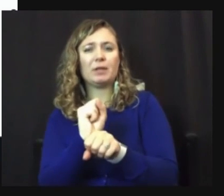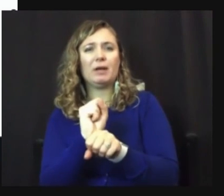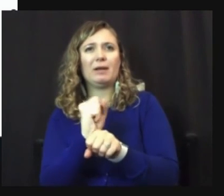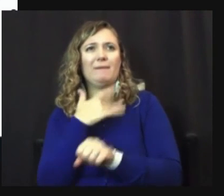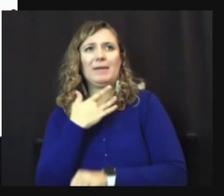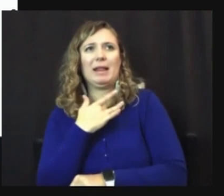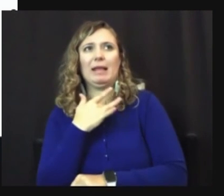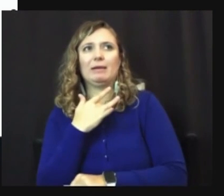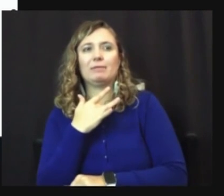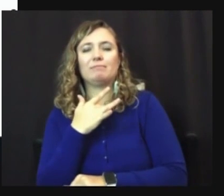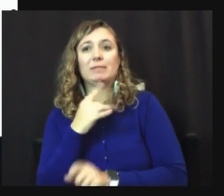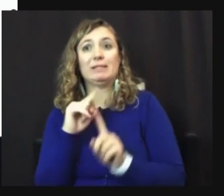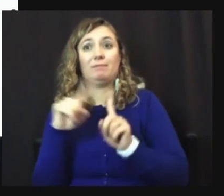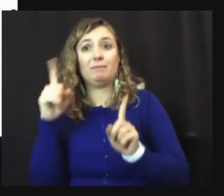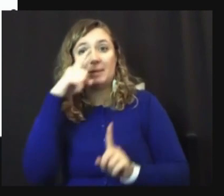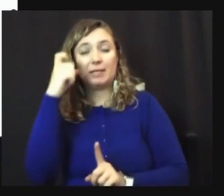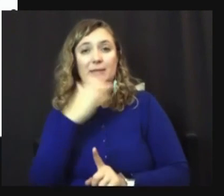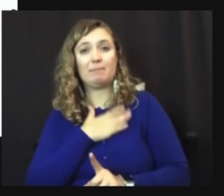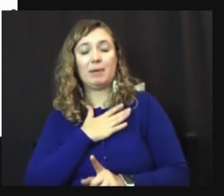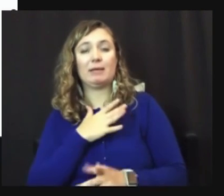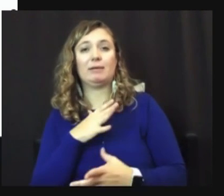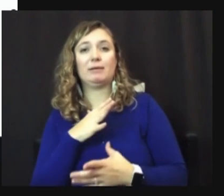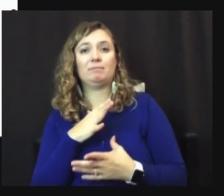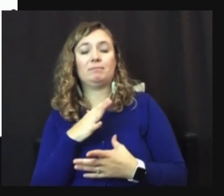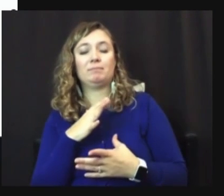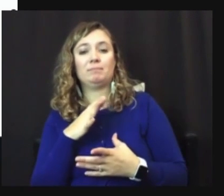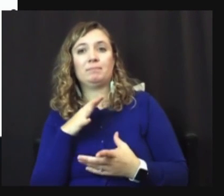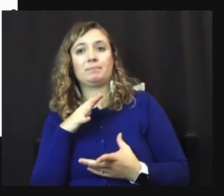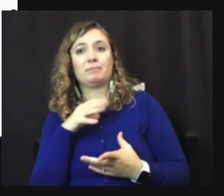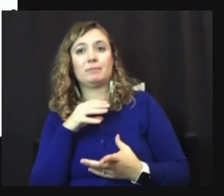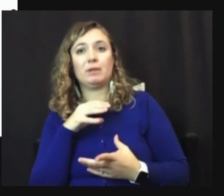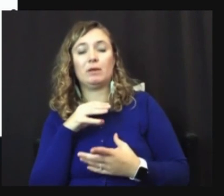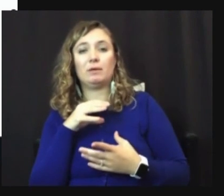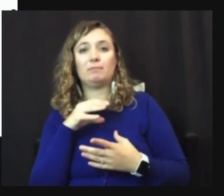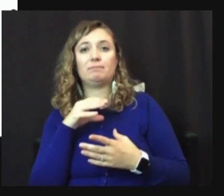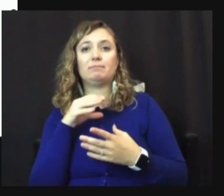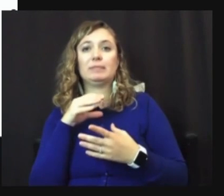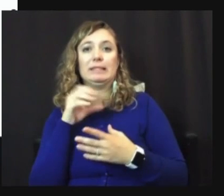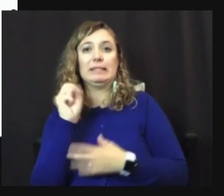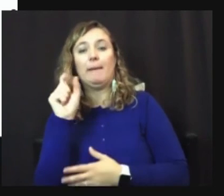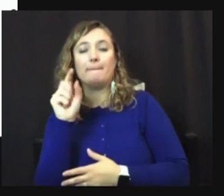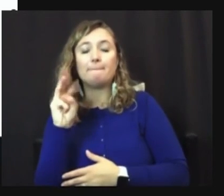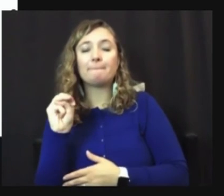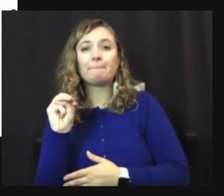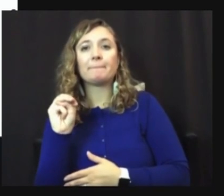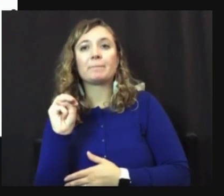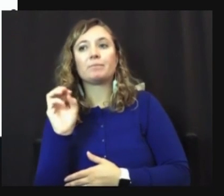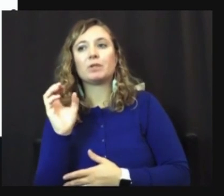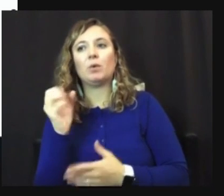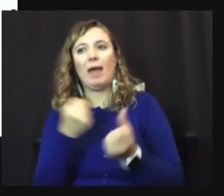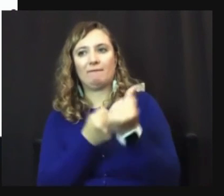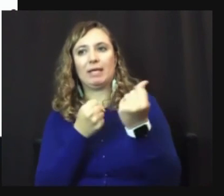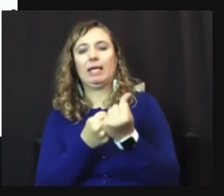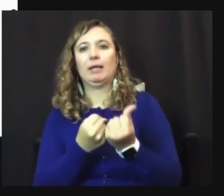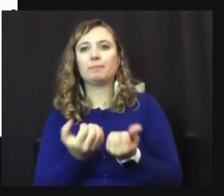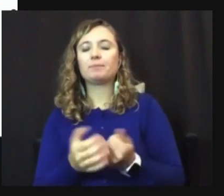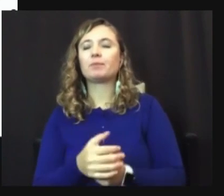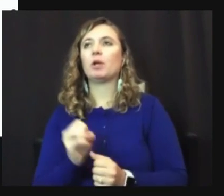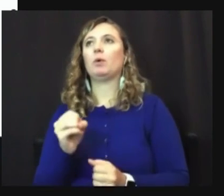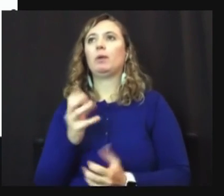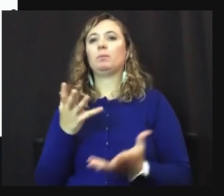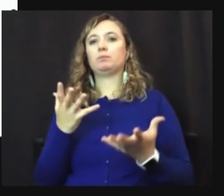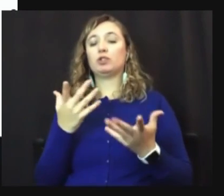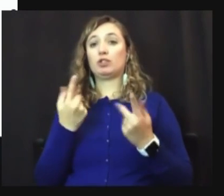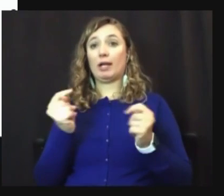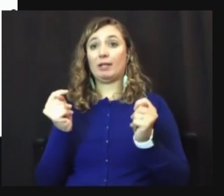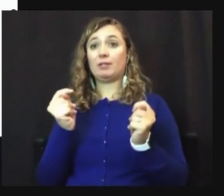general questions around advocating for self at work in general. Let's talk about the STEMs in this last time. I'm going to try to wrap this up